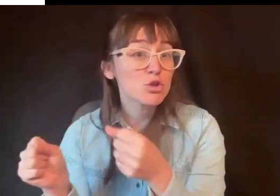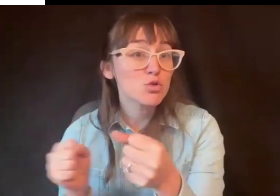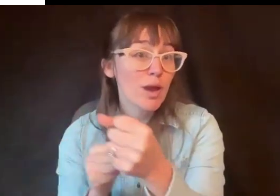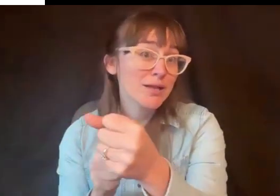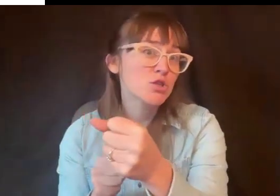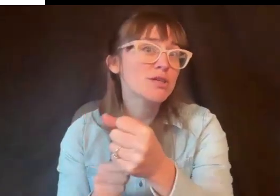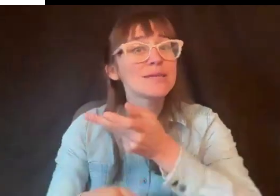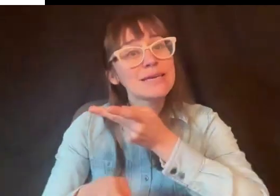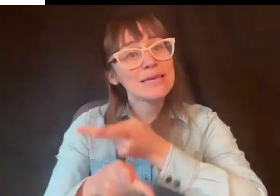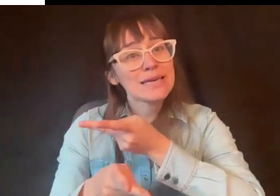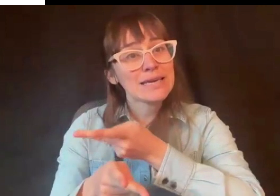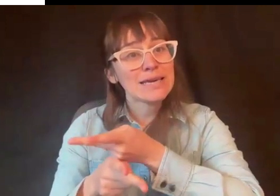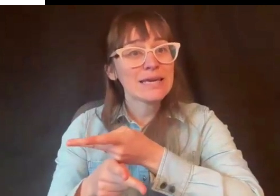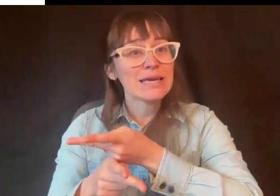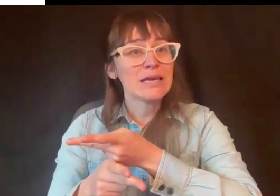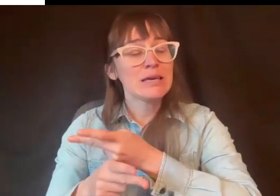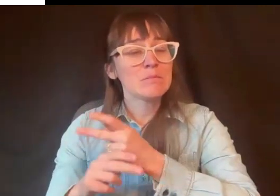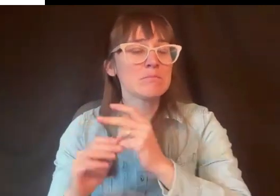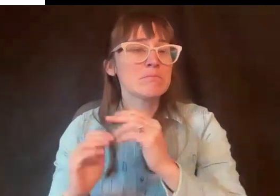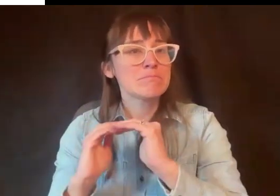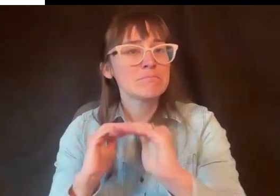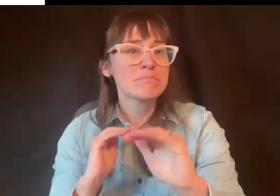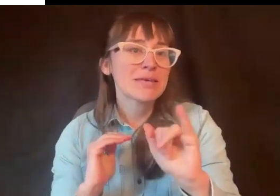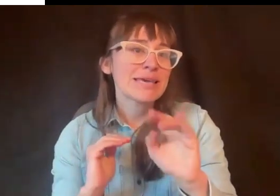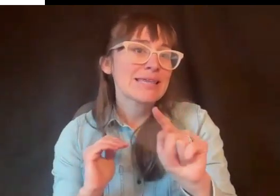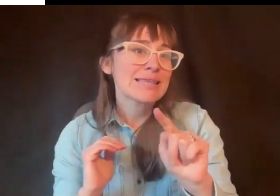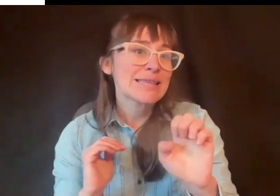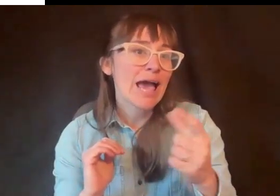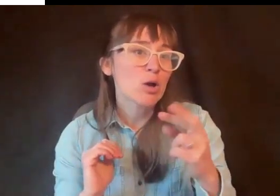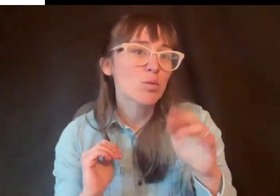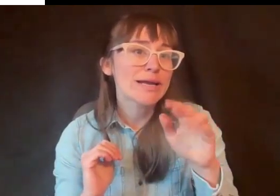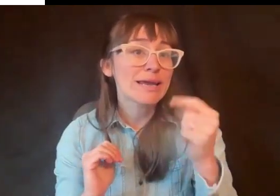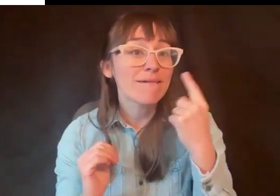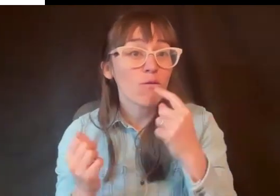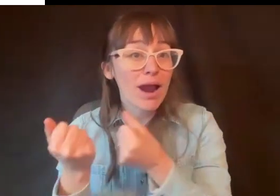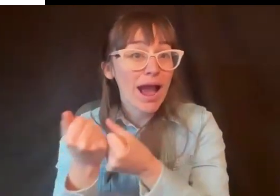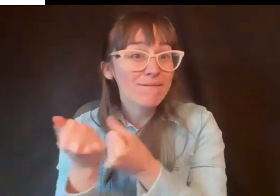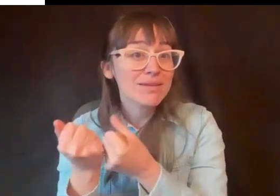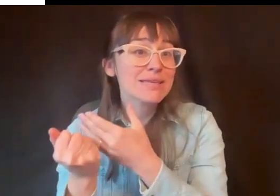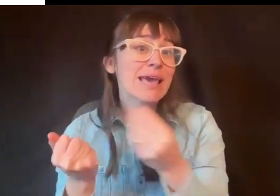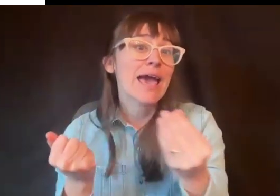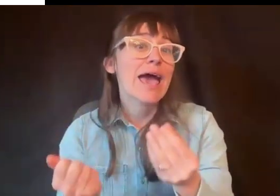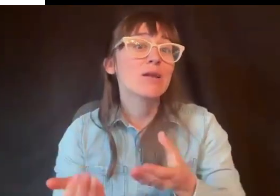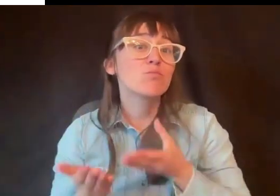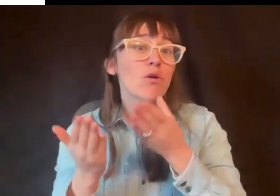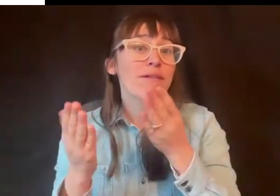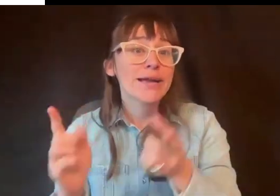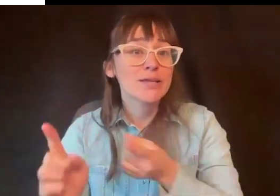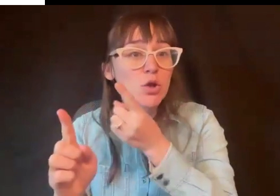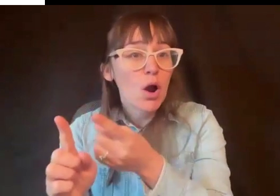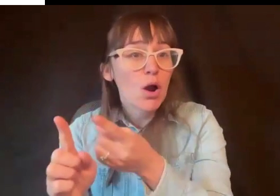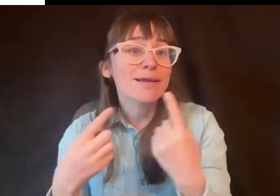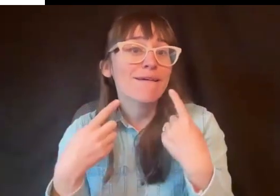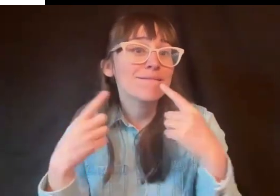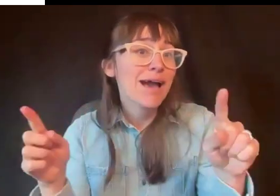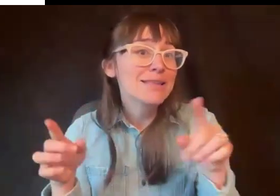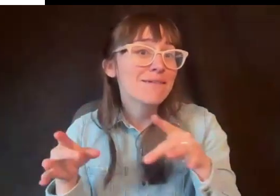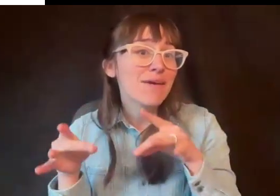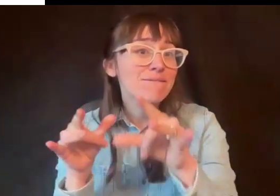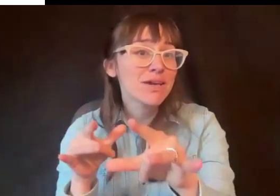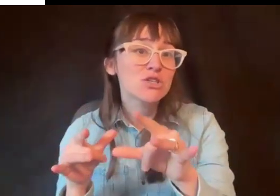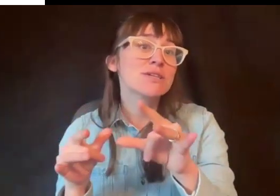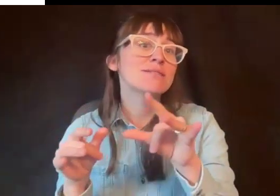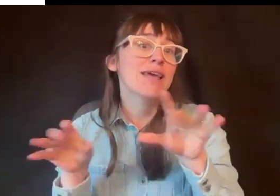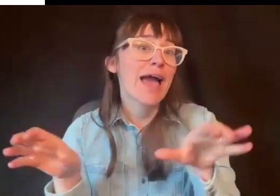integrity of our advocacy activities as well as provide targeted, effective, and efficient activities throughout the